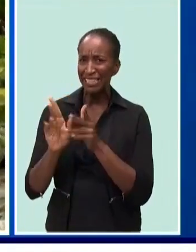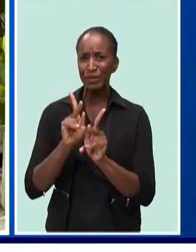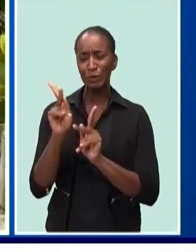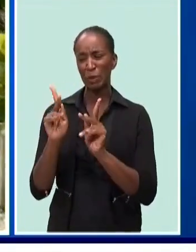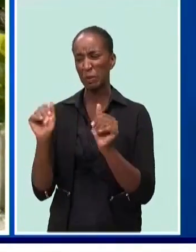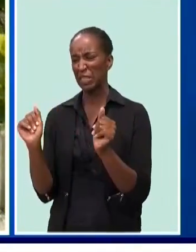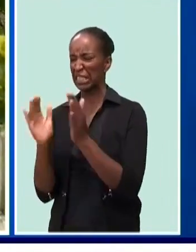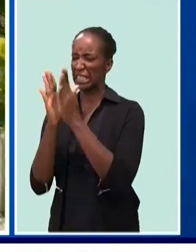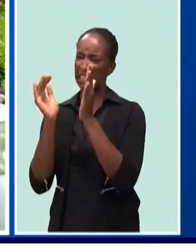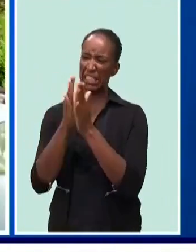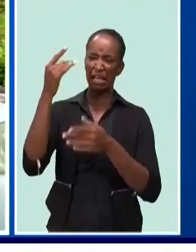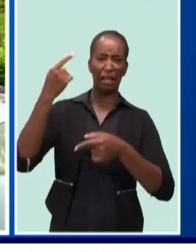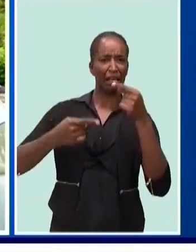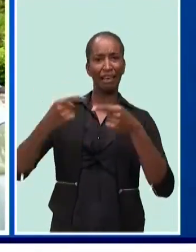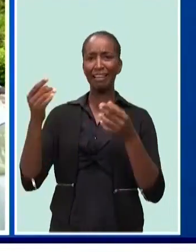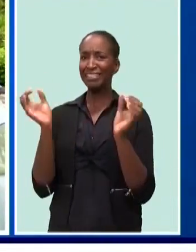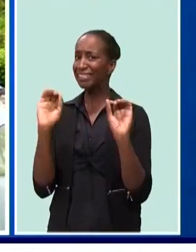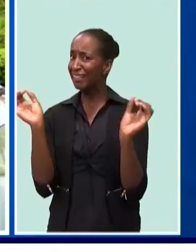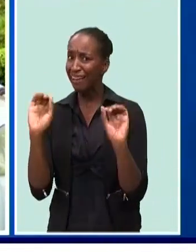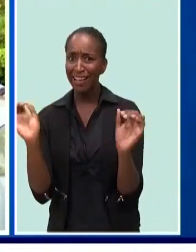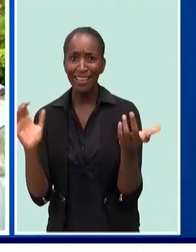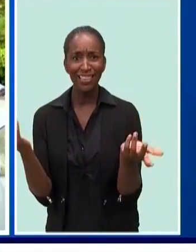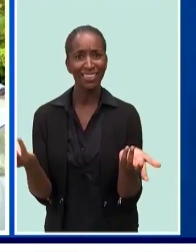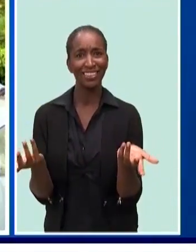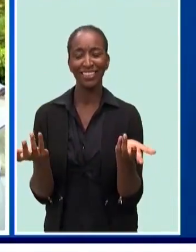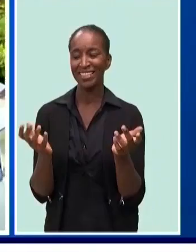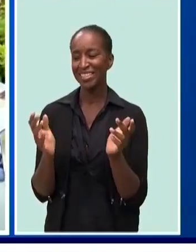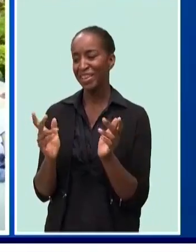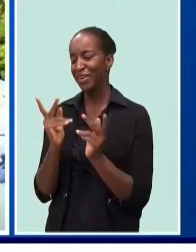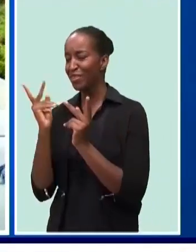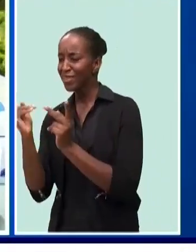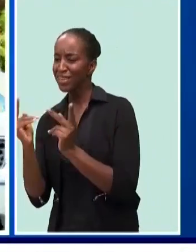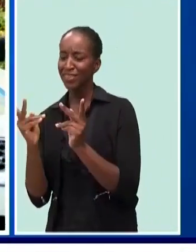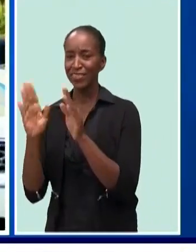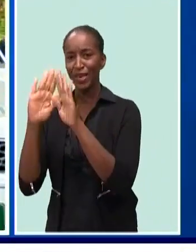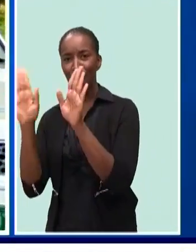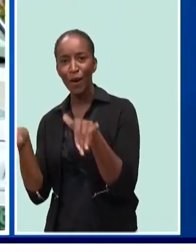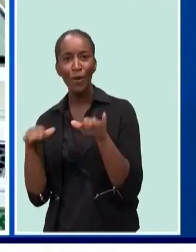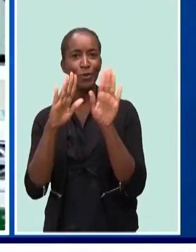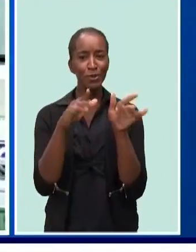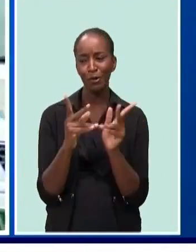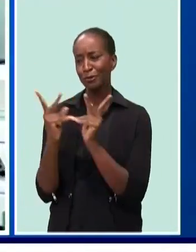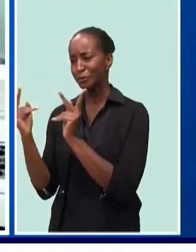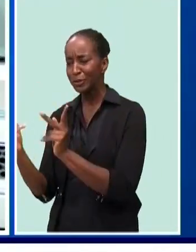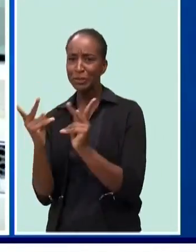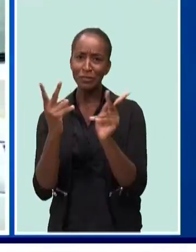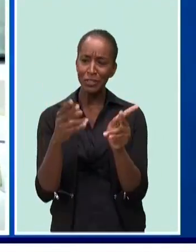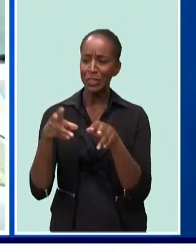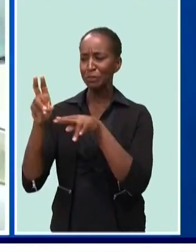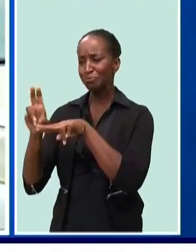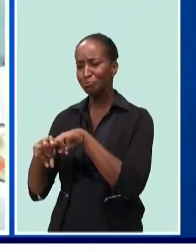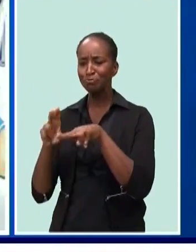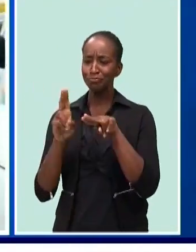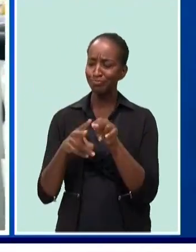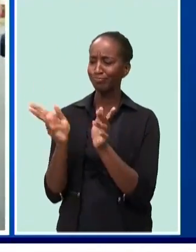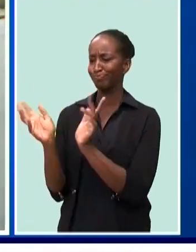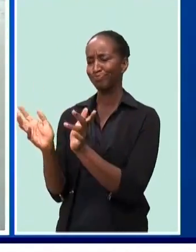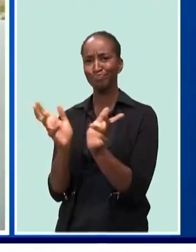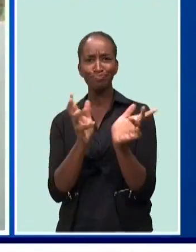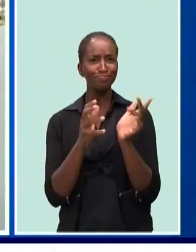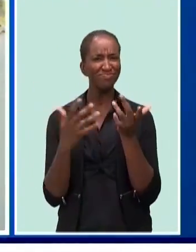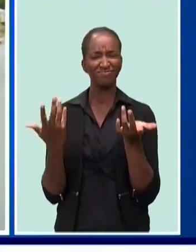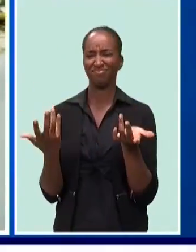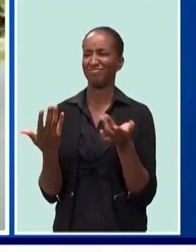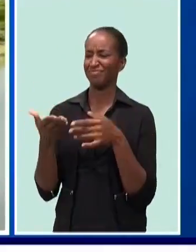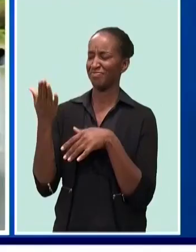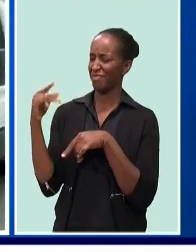live nice in here. Go out one other house and sit down, you know. Nothing like this never happened.